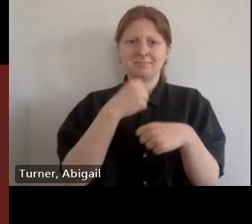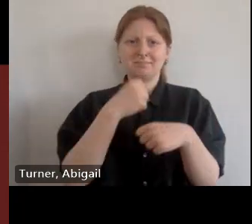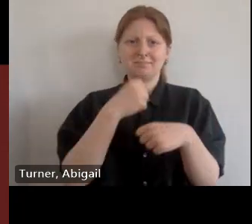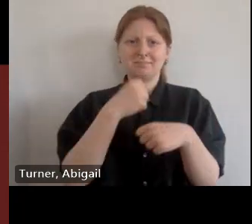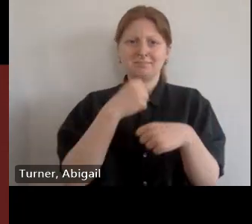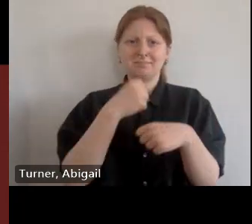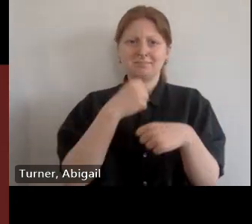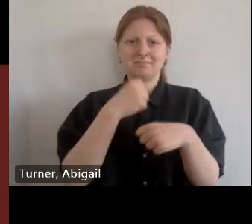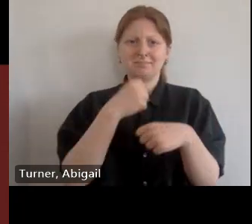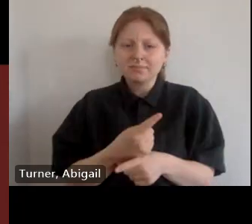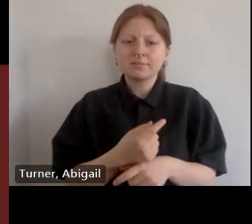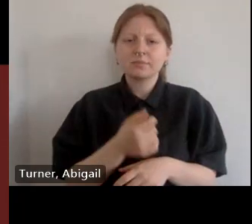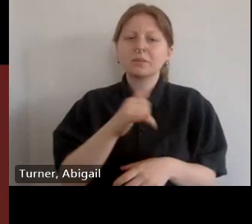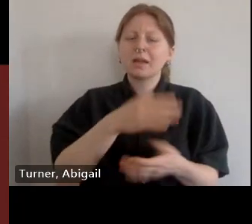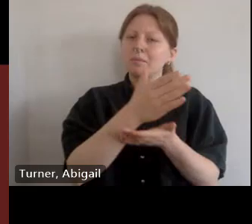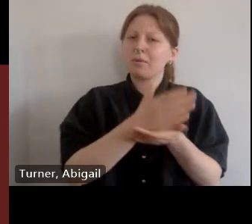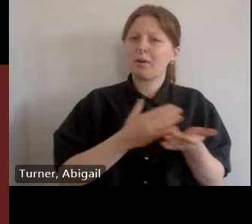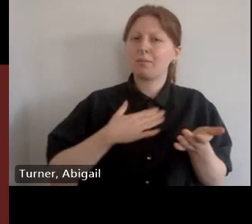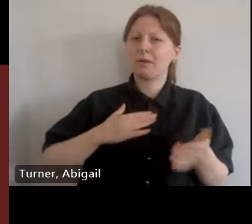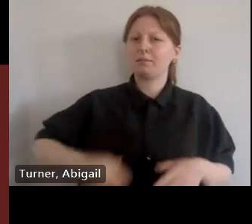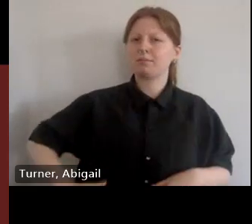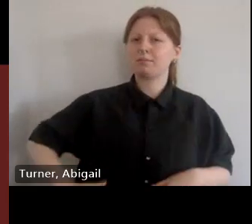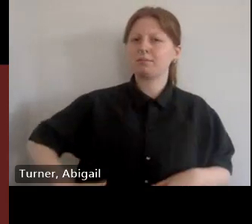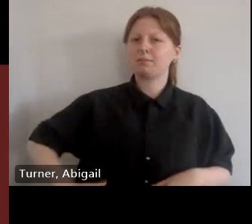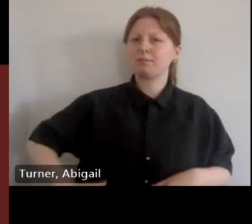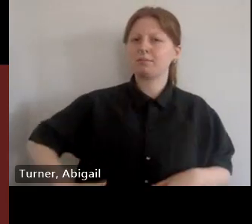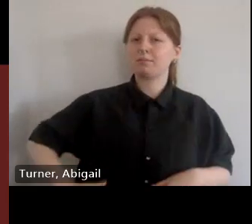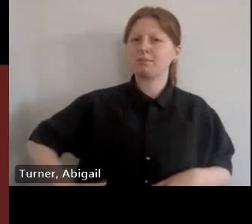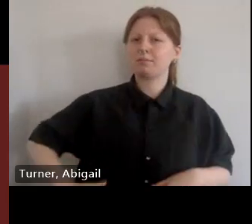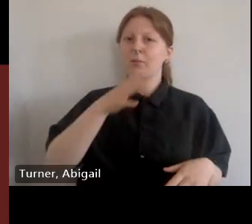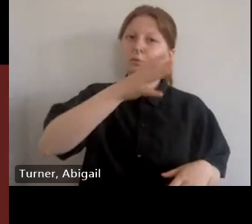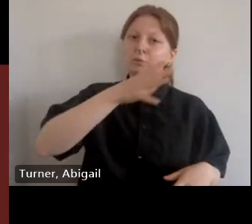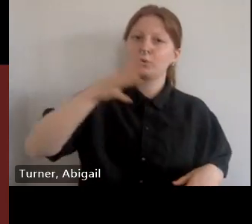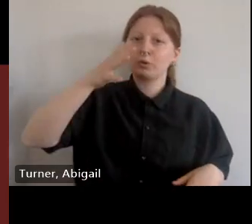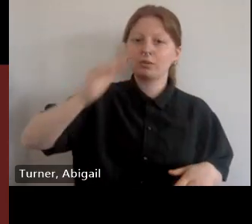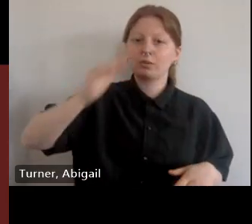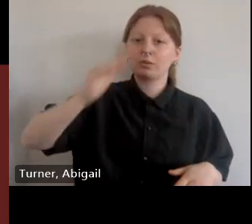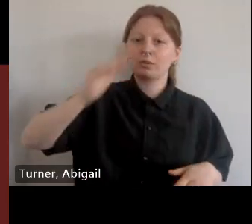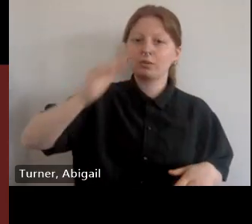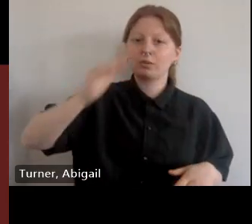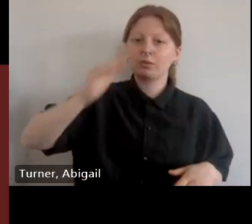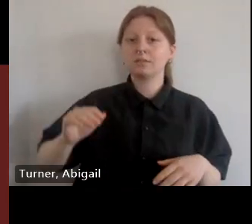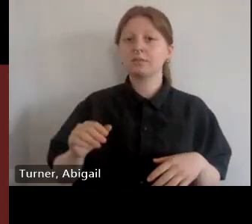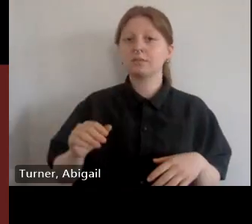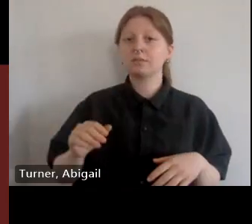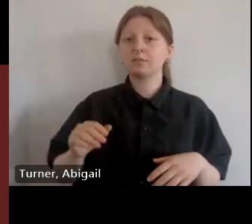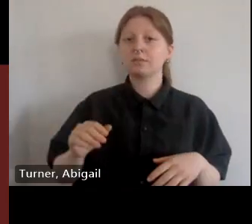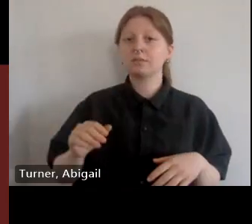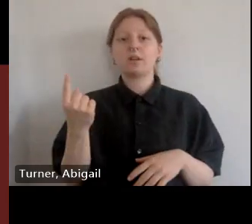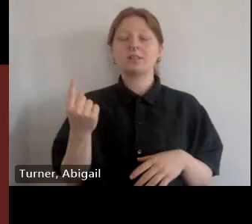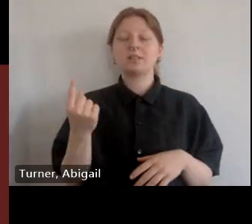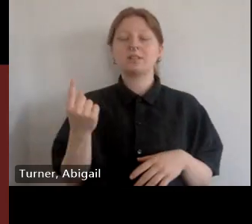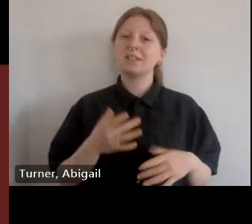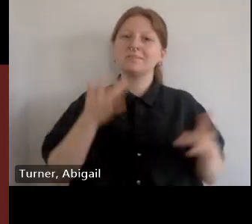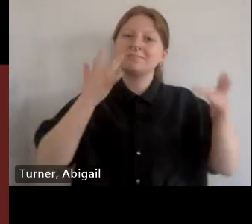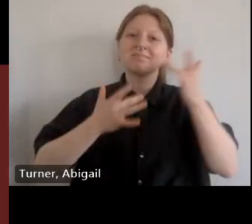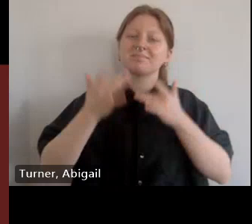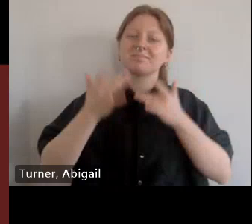So that's part of my upbringing, my rural upbringing. I would say another big thing is there is lack of opportunities